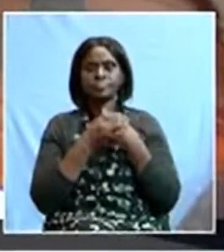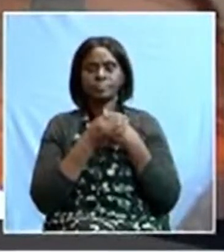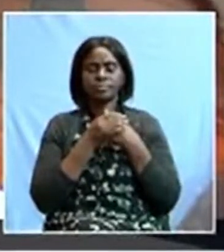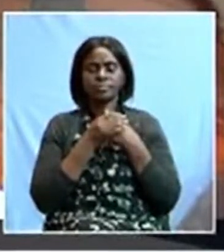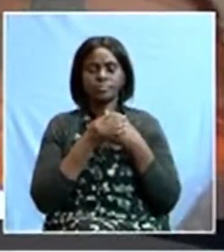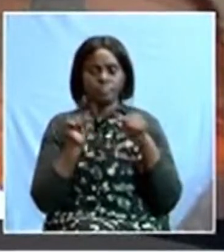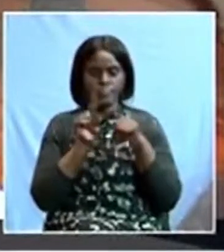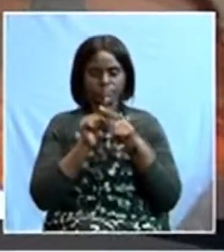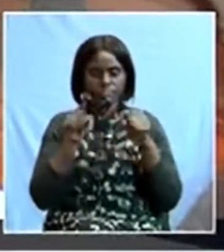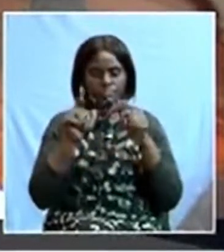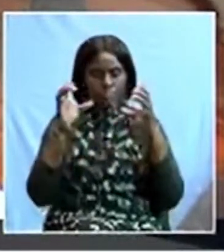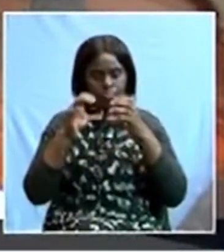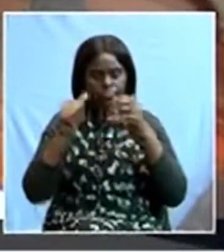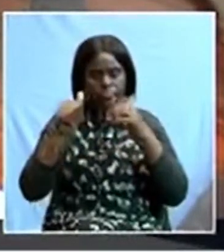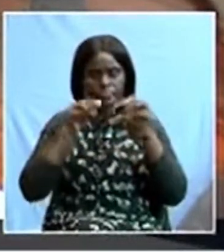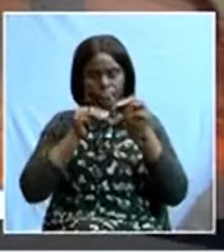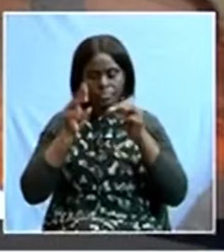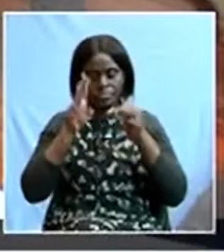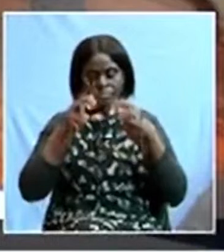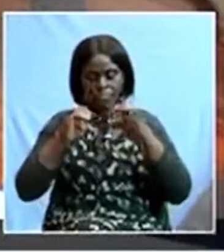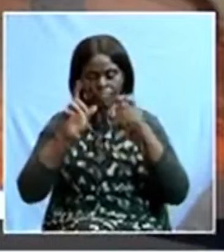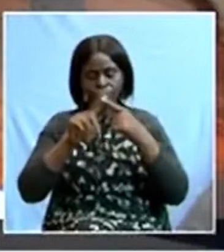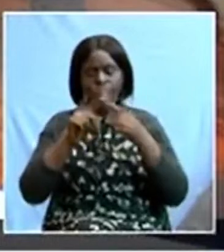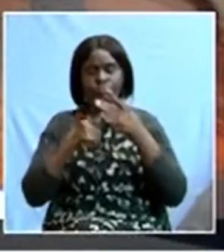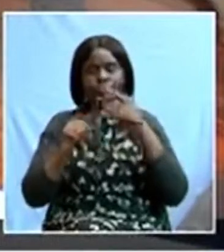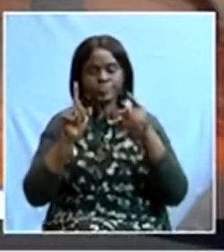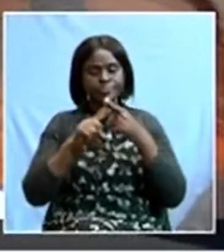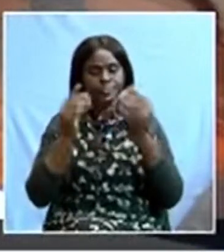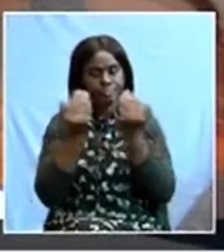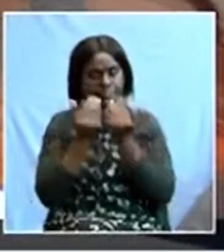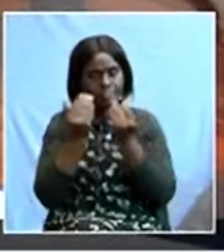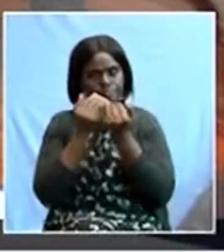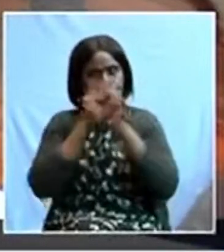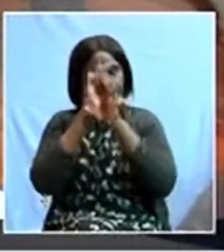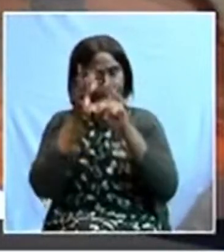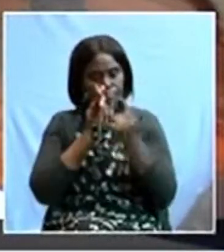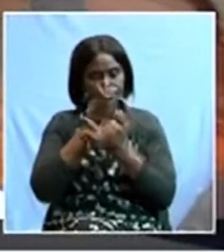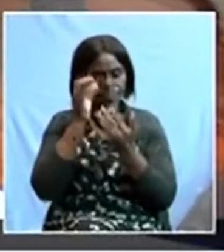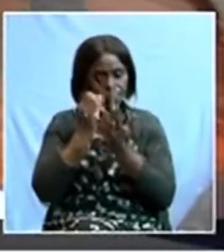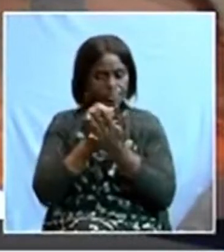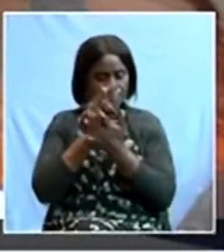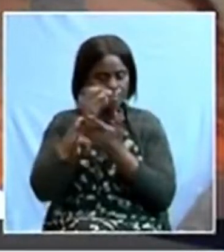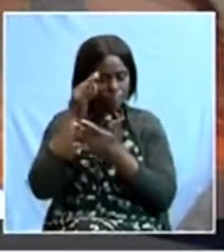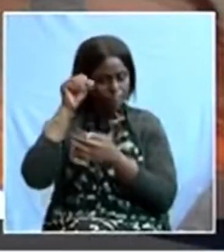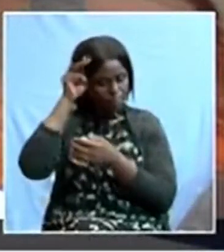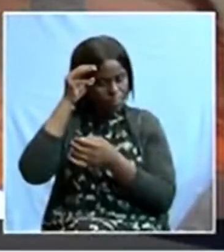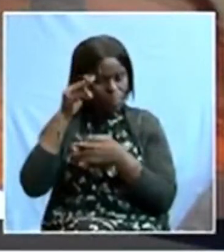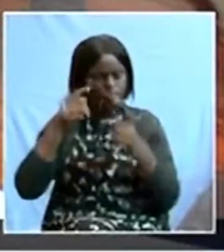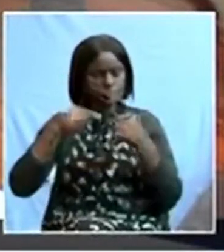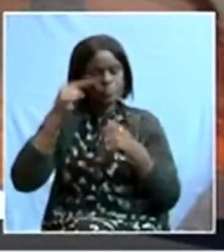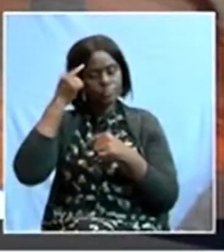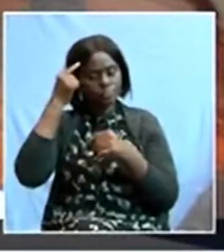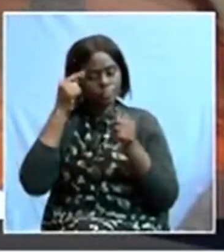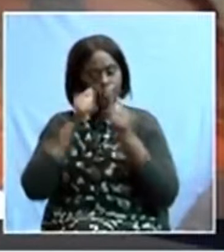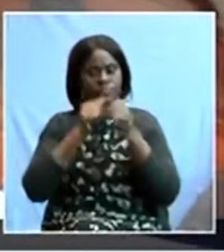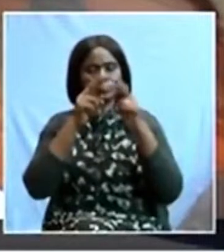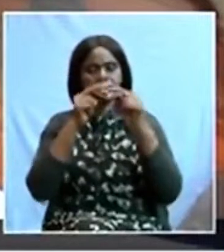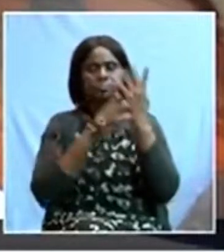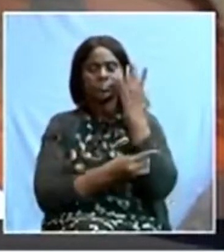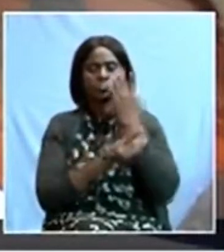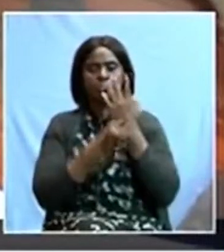taken. The council management will continue to seek clarity through the Office of the Ministry of Local Government and Rural Development